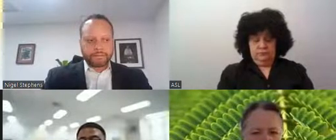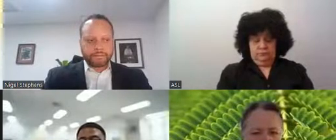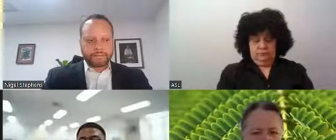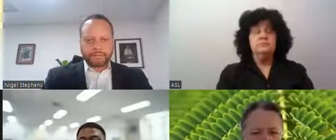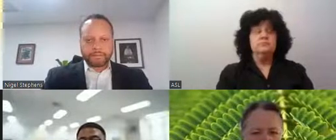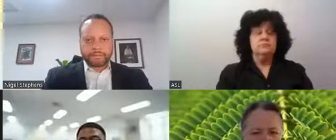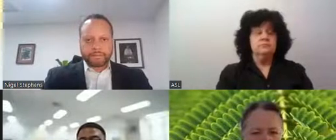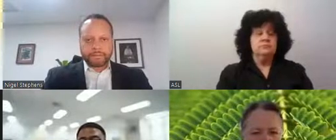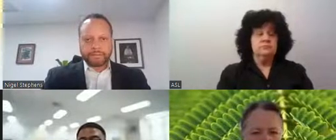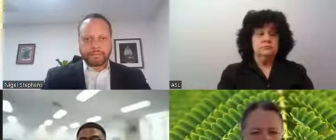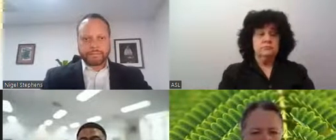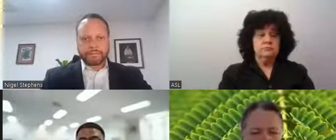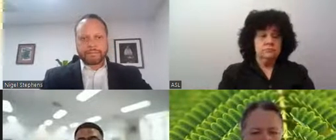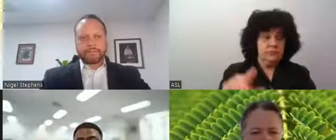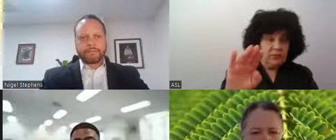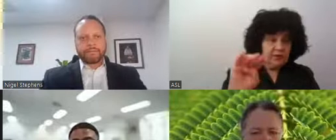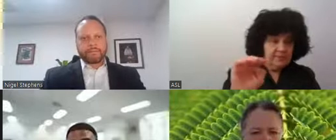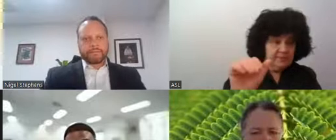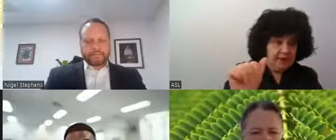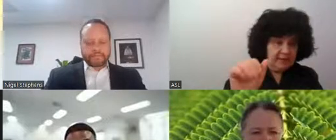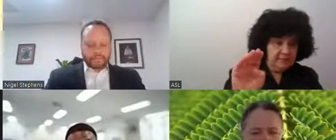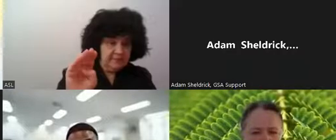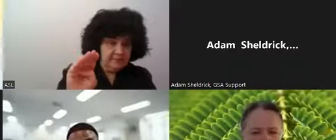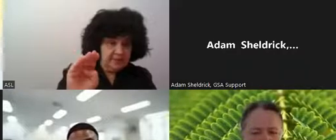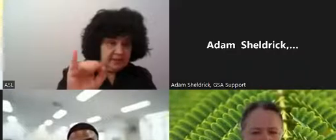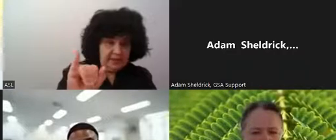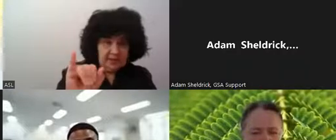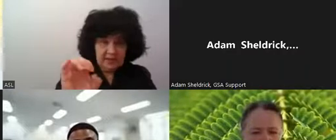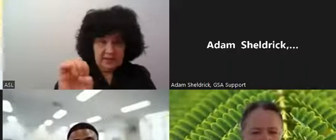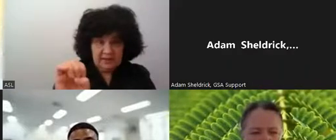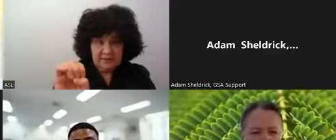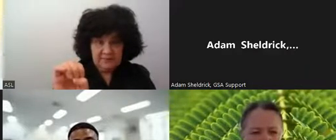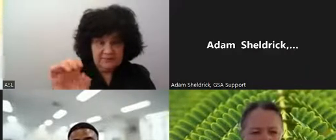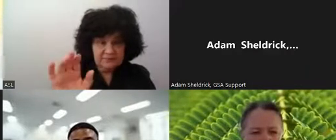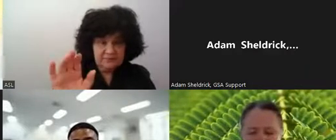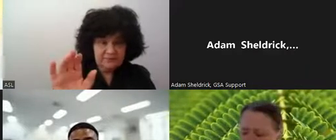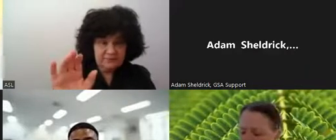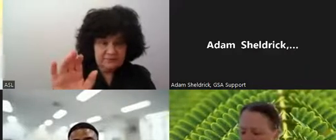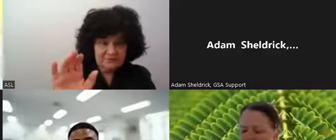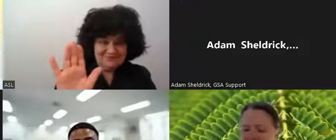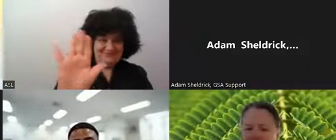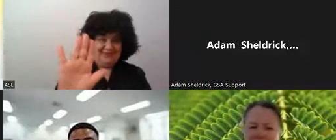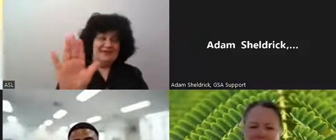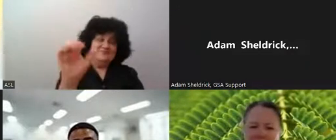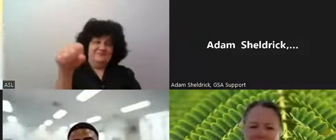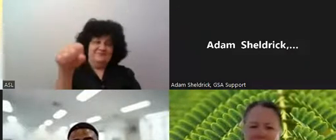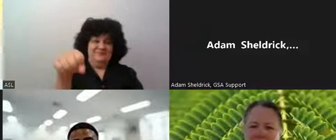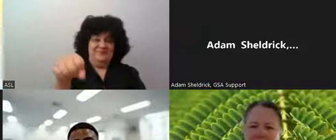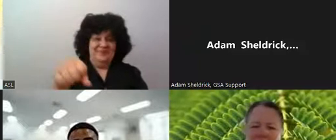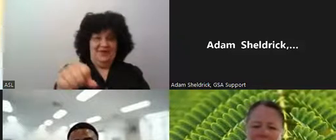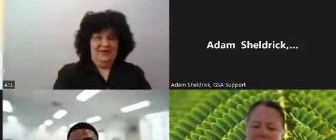Mamie has her hand up. Yes, Mamie. Yes, and if I missed this, I